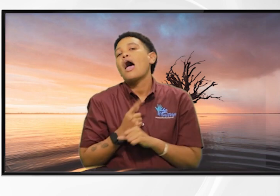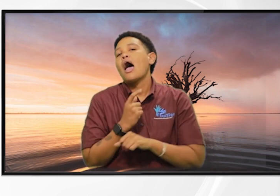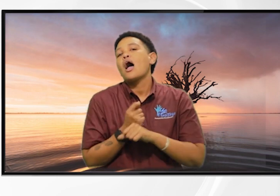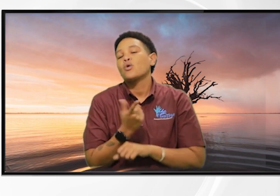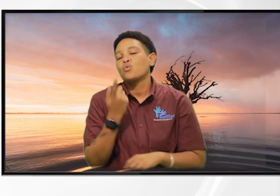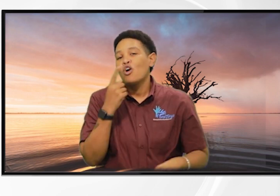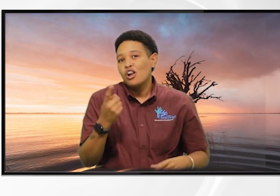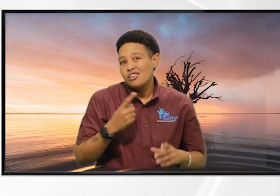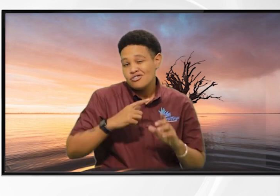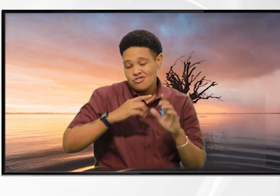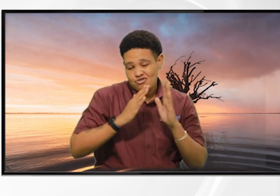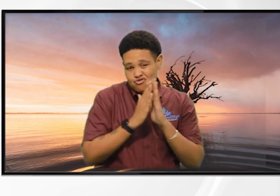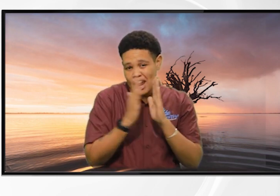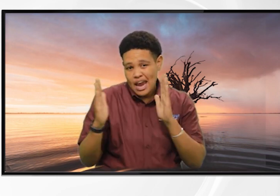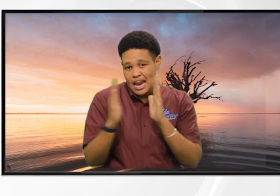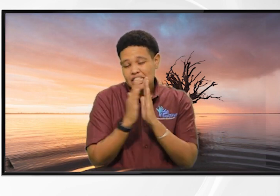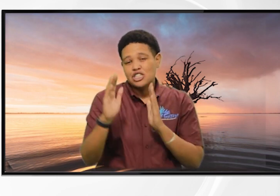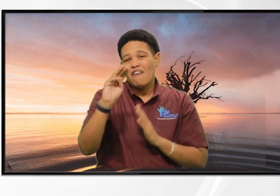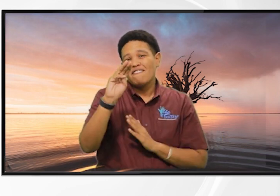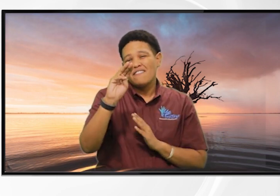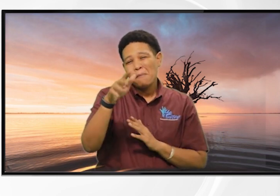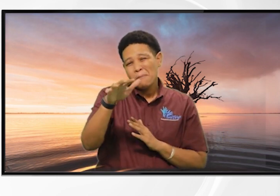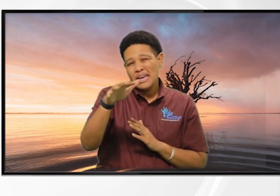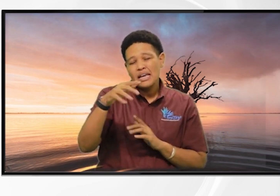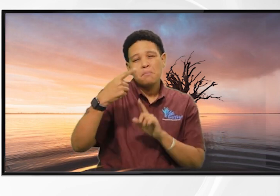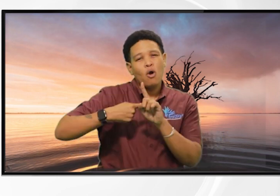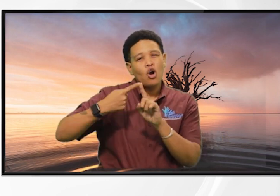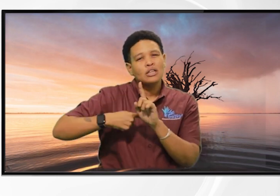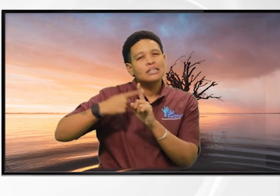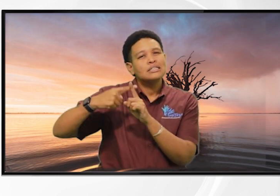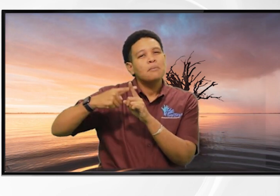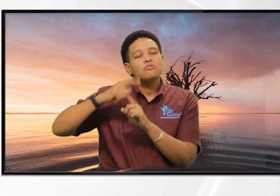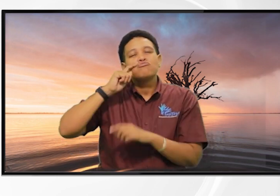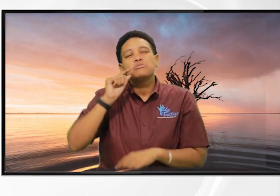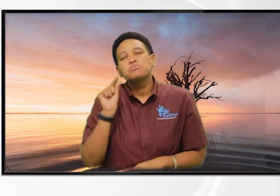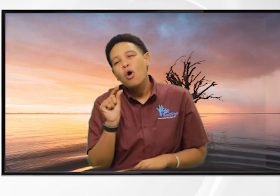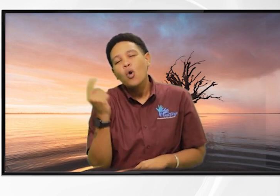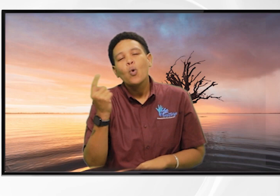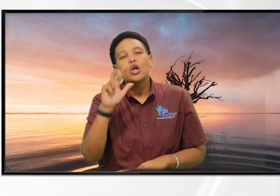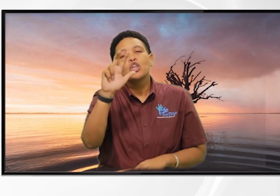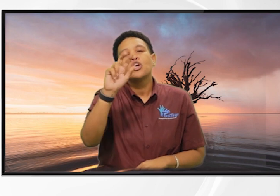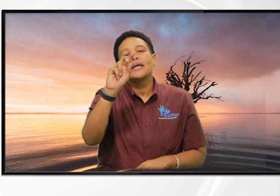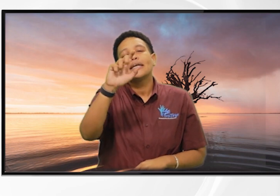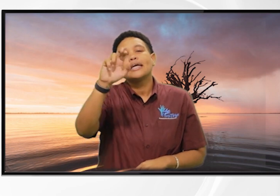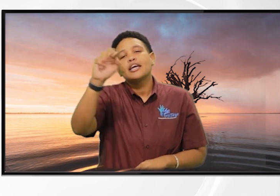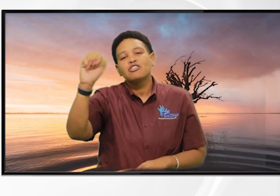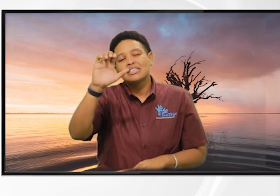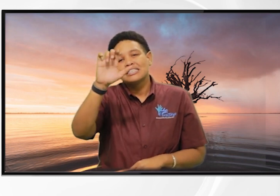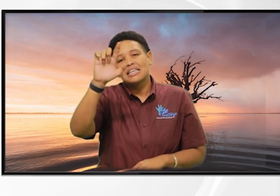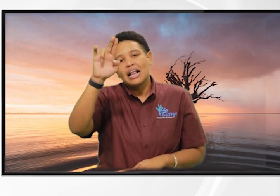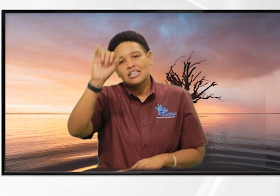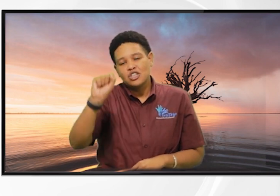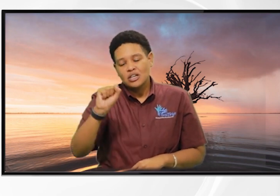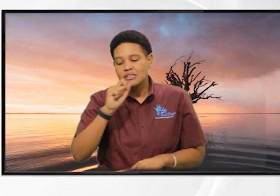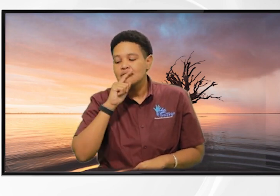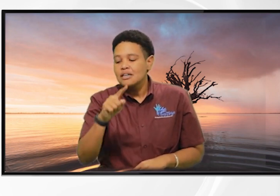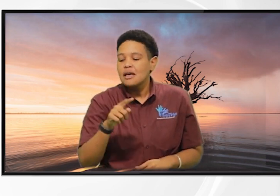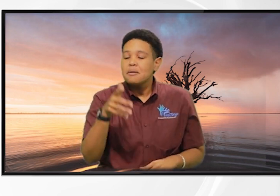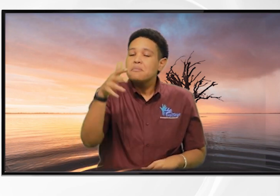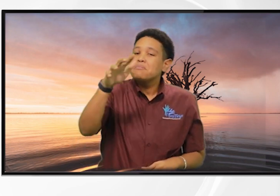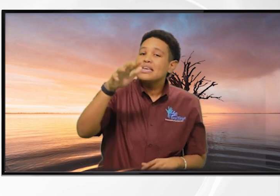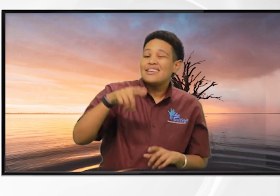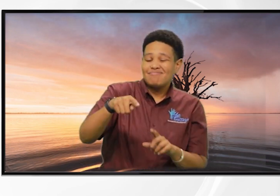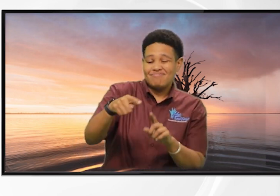annual range of mean monthly temperatures is small, only about 3 degrees Celsius. Mean